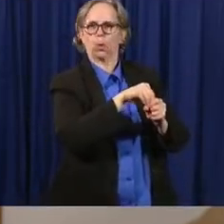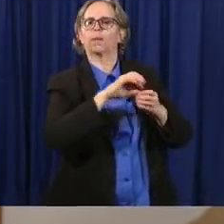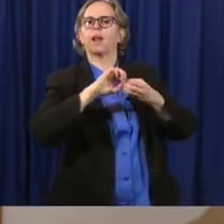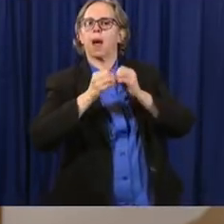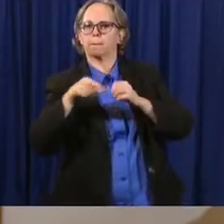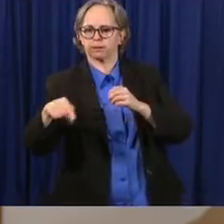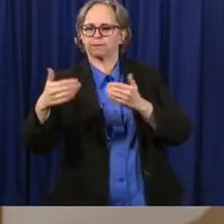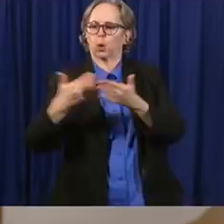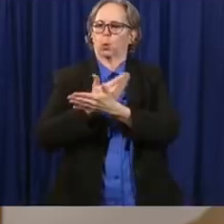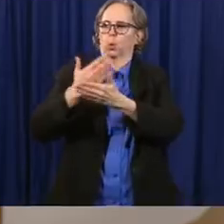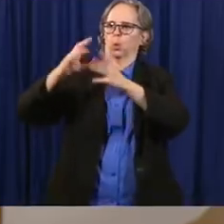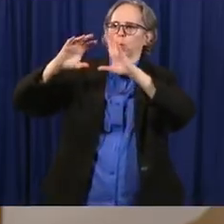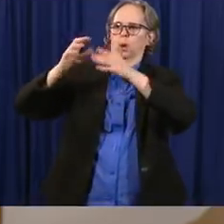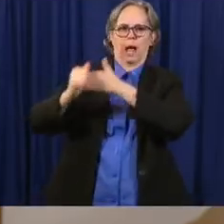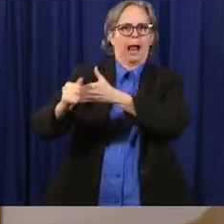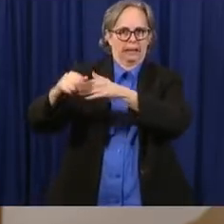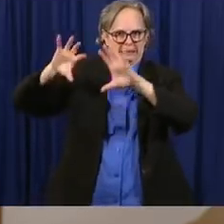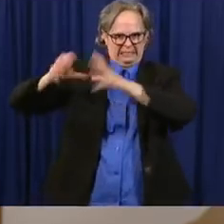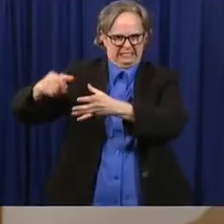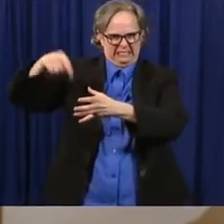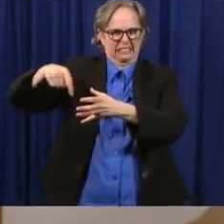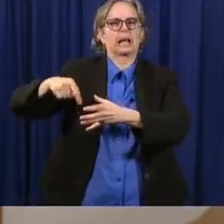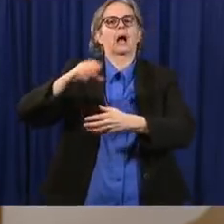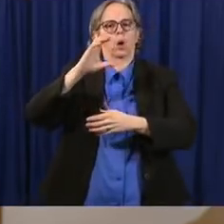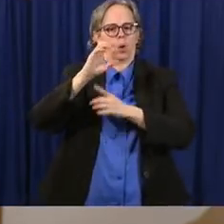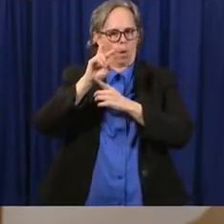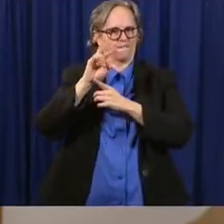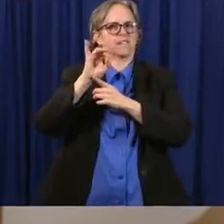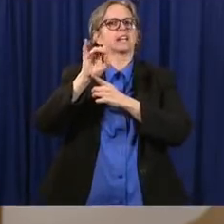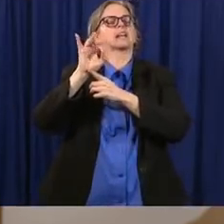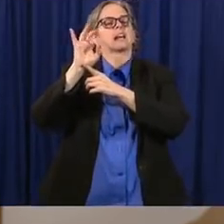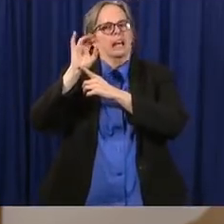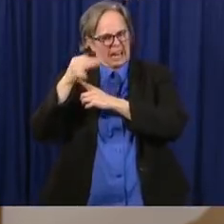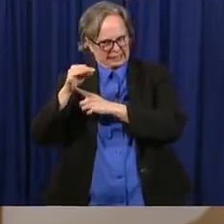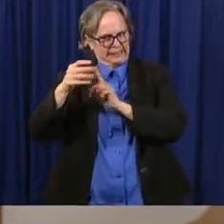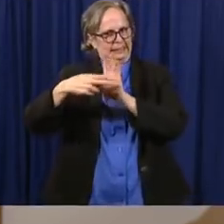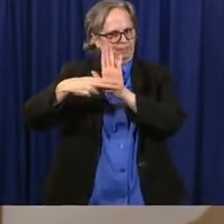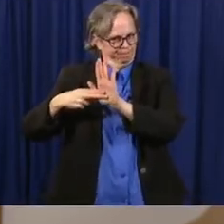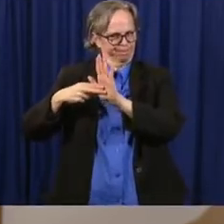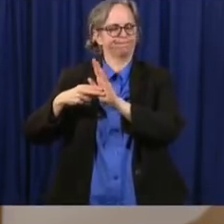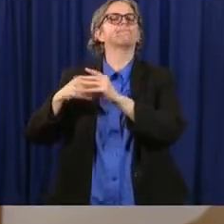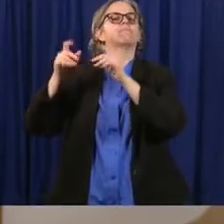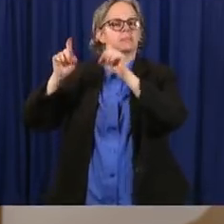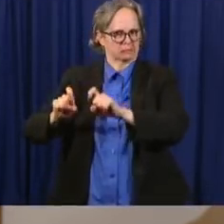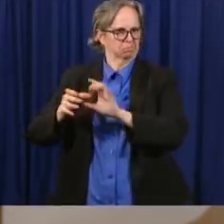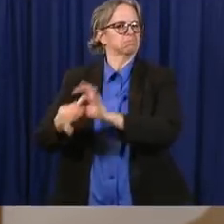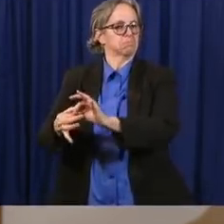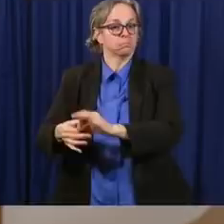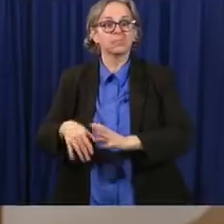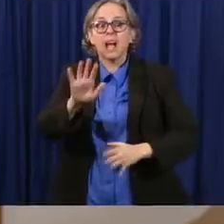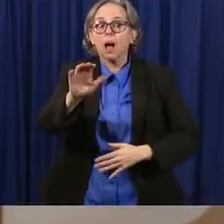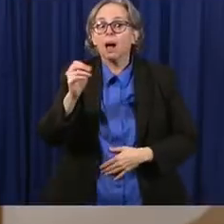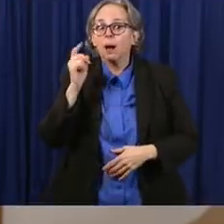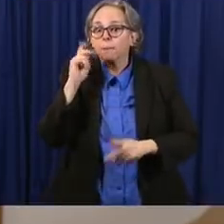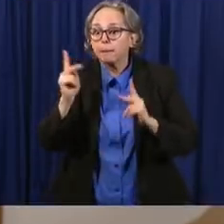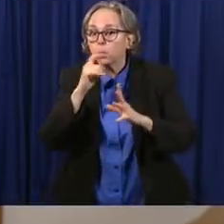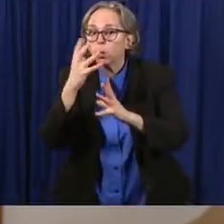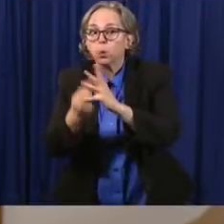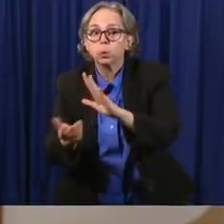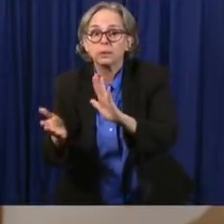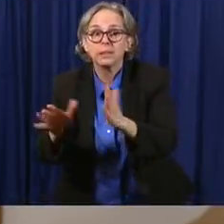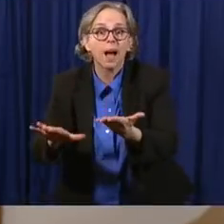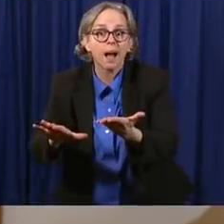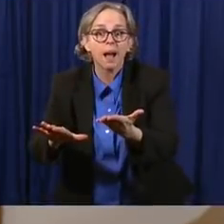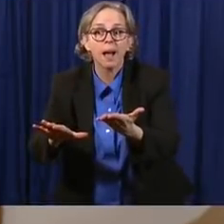Now, as we report our data moving forward for deaths, we'll have the following numbers. Confirmed